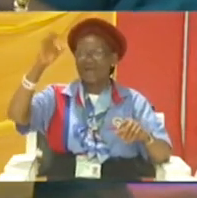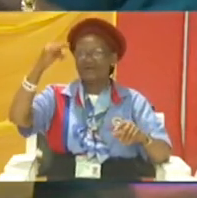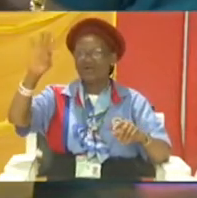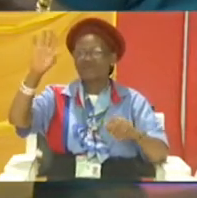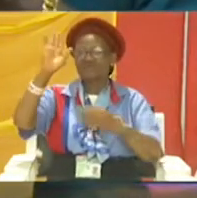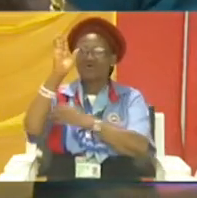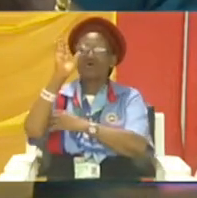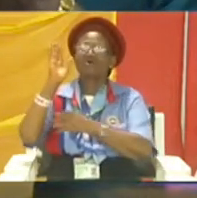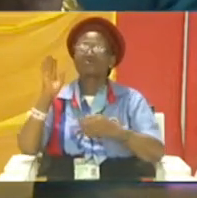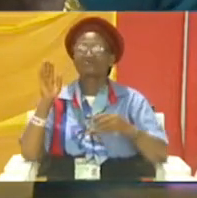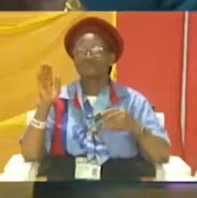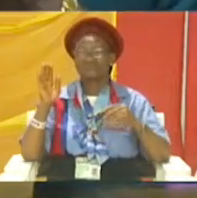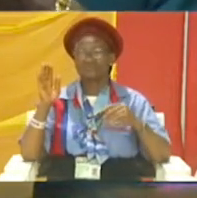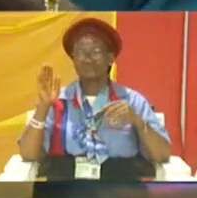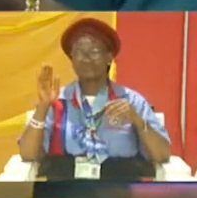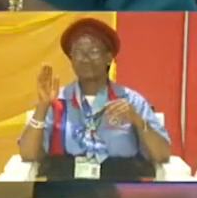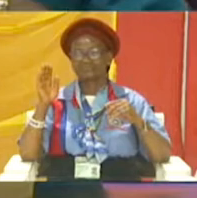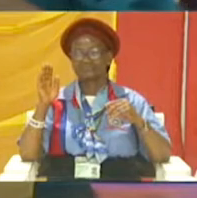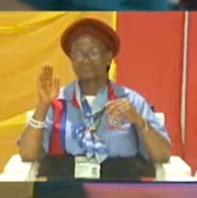stand